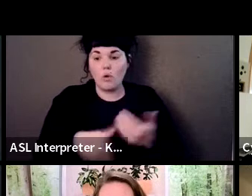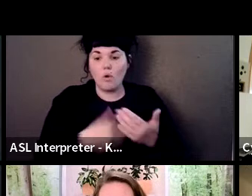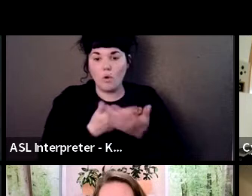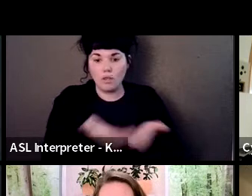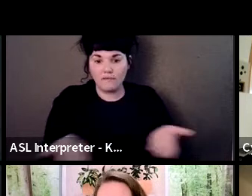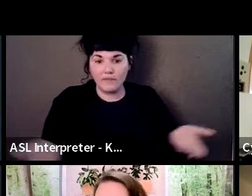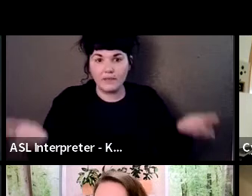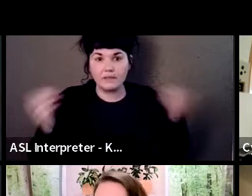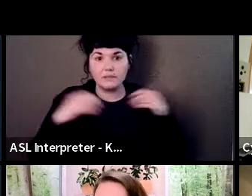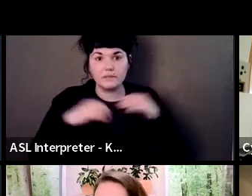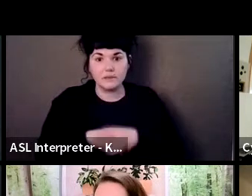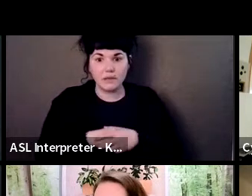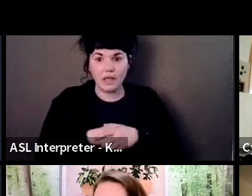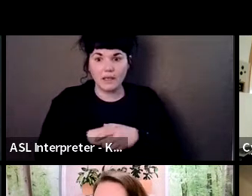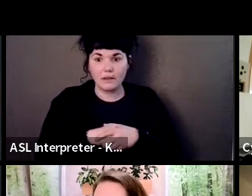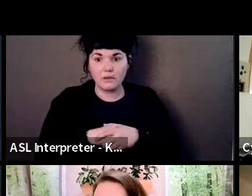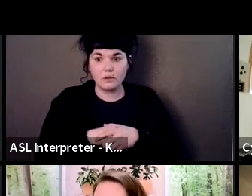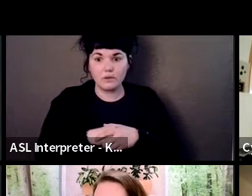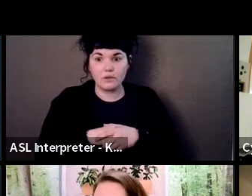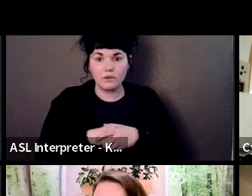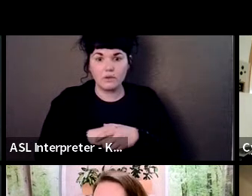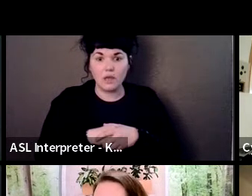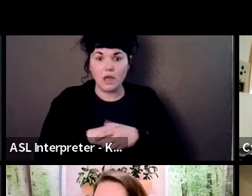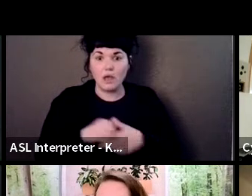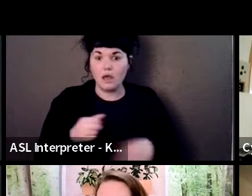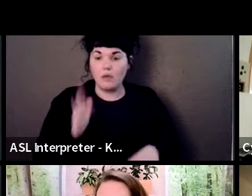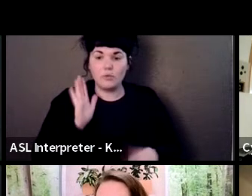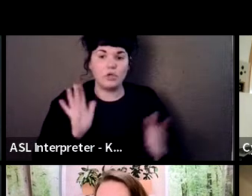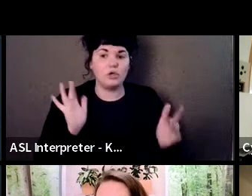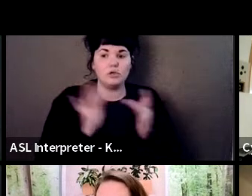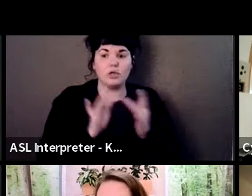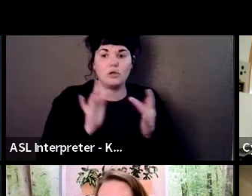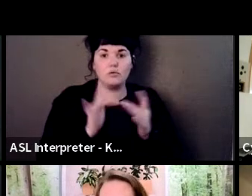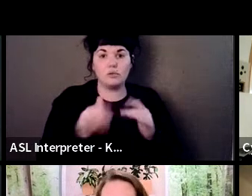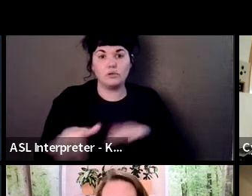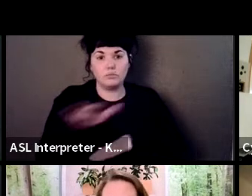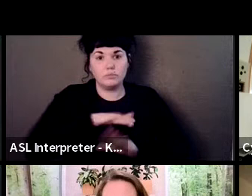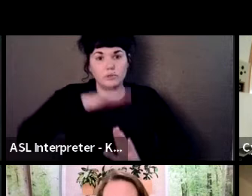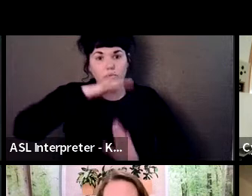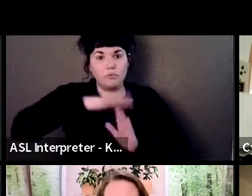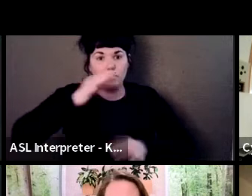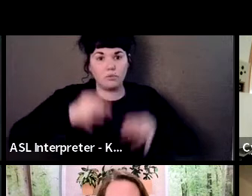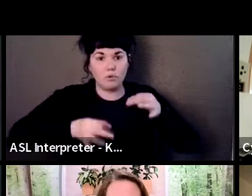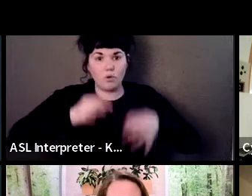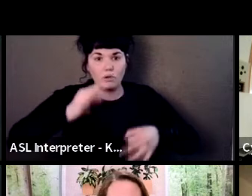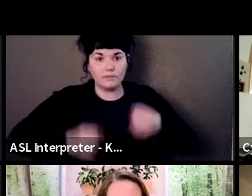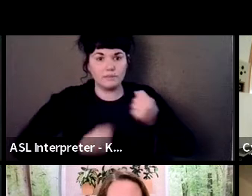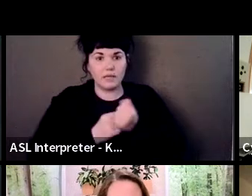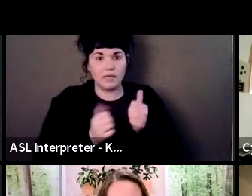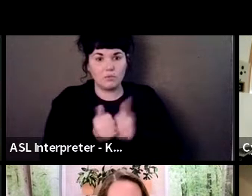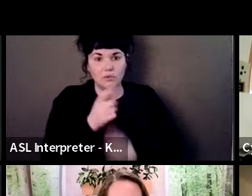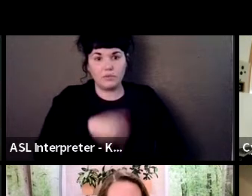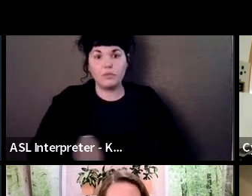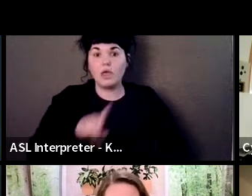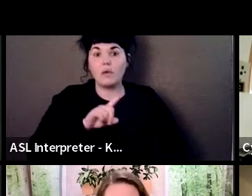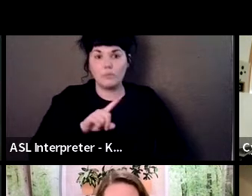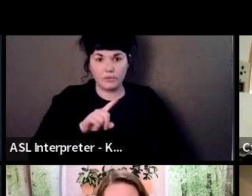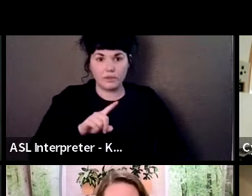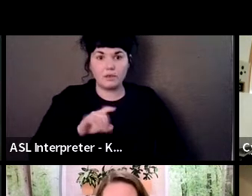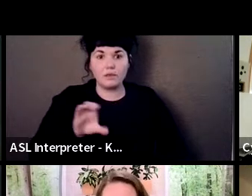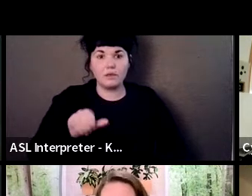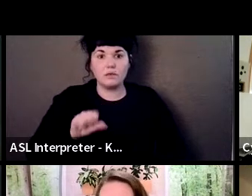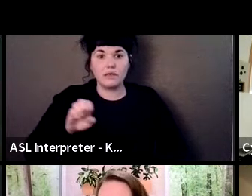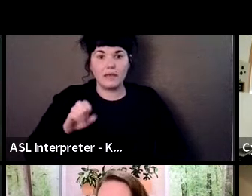And we'll be getting with the Supreme Court and the filing with them, and our case in the controversy is the rules of procedure, and that you